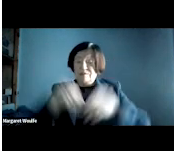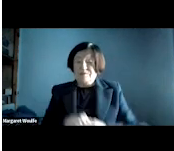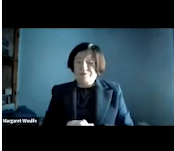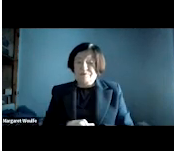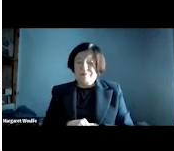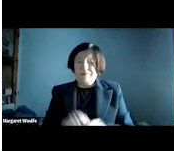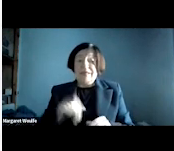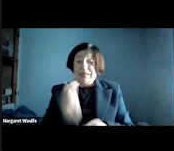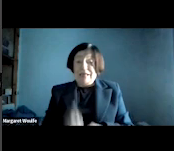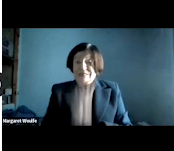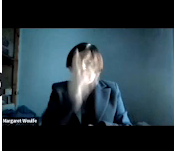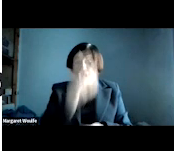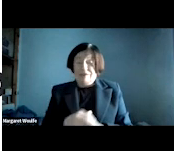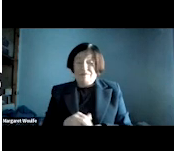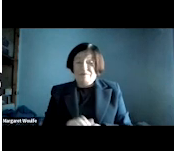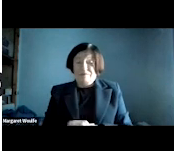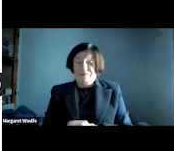And the next slide, please.